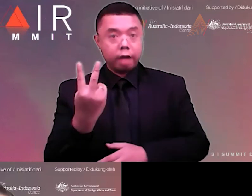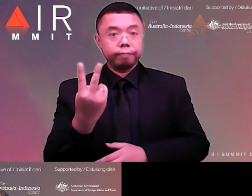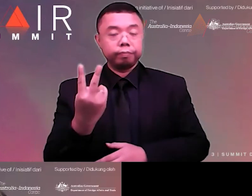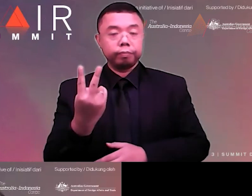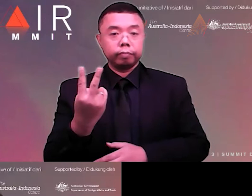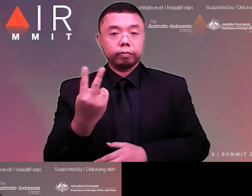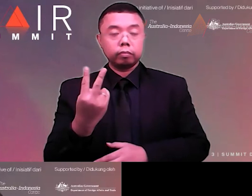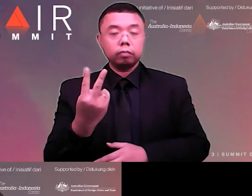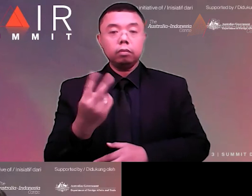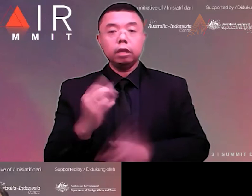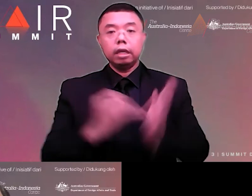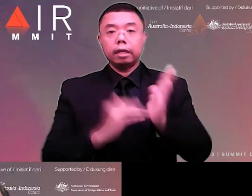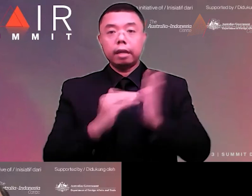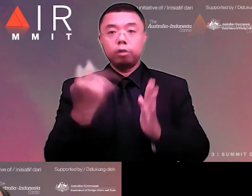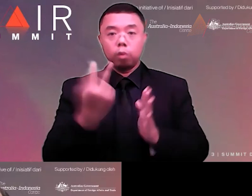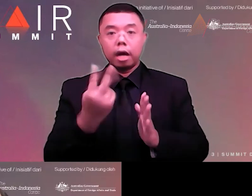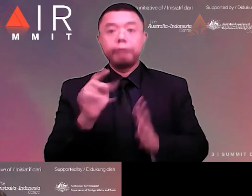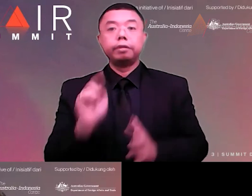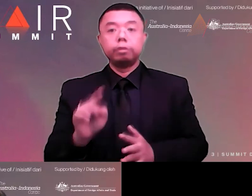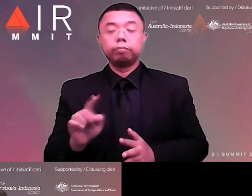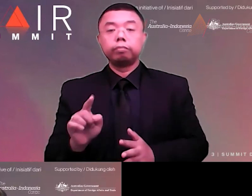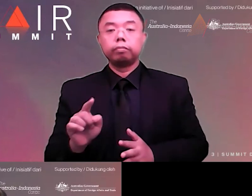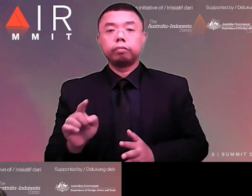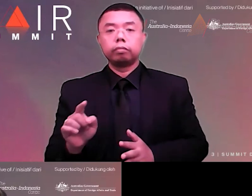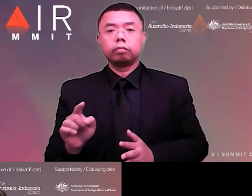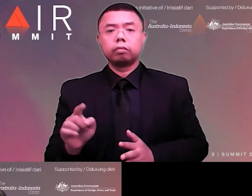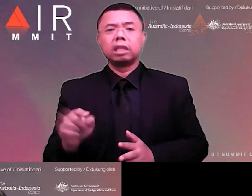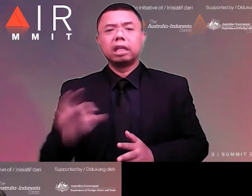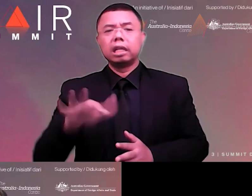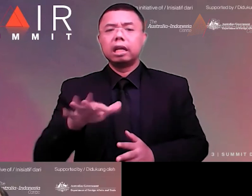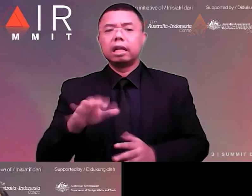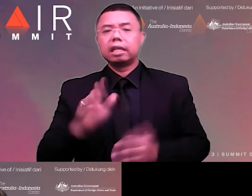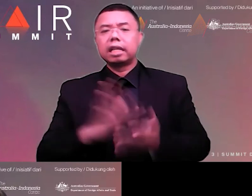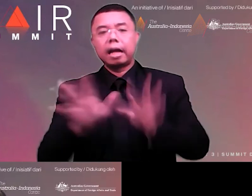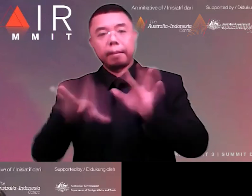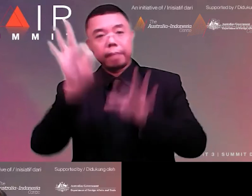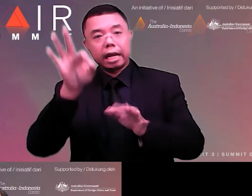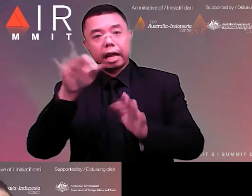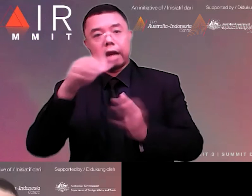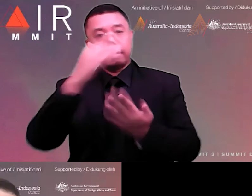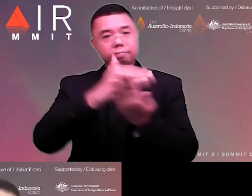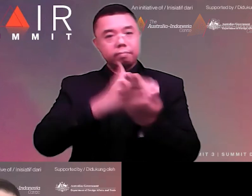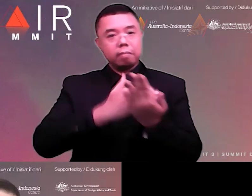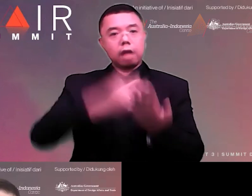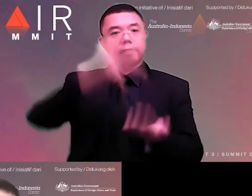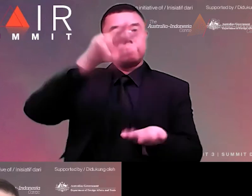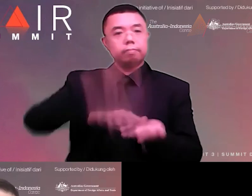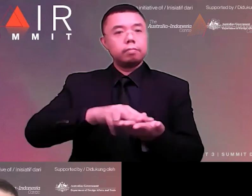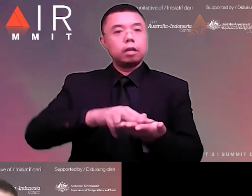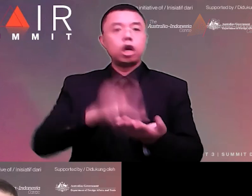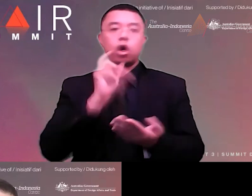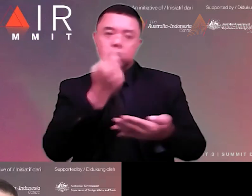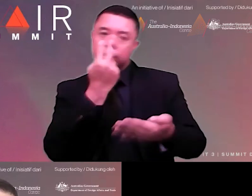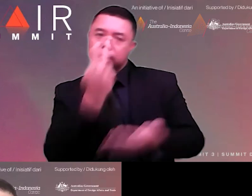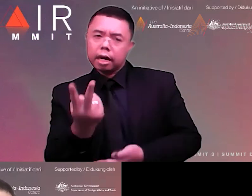to look at a range of policy options to assess what are the trade-offs that might